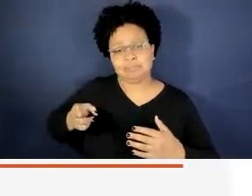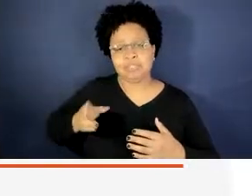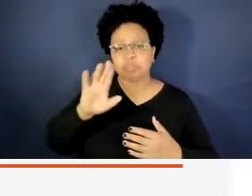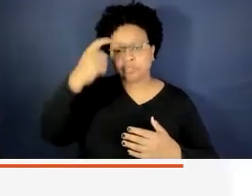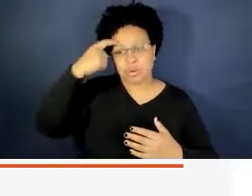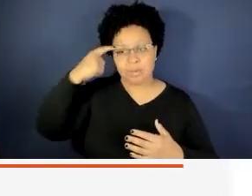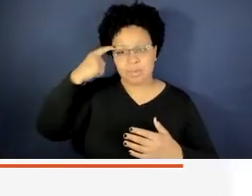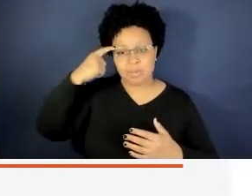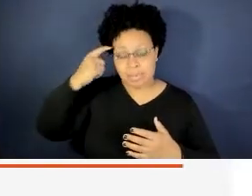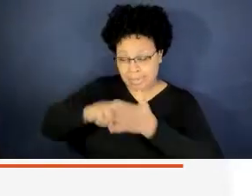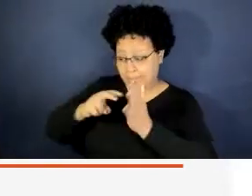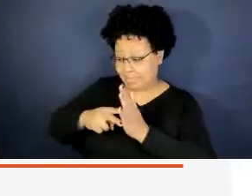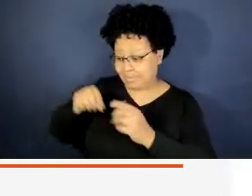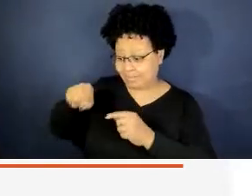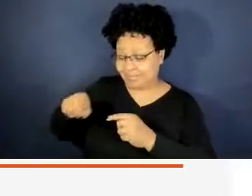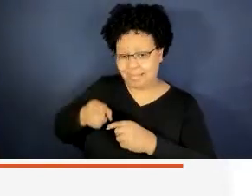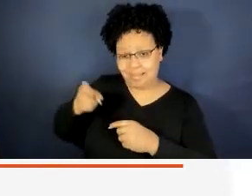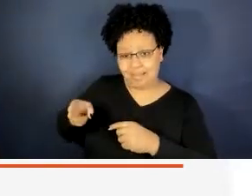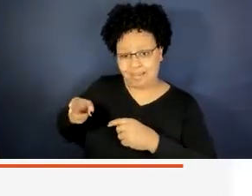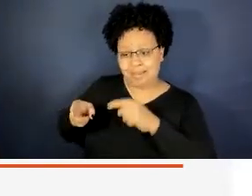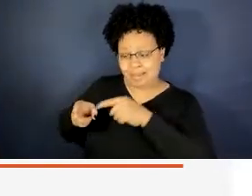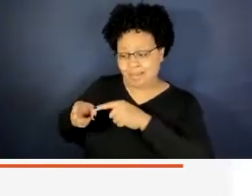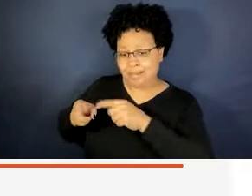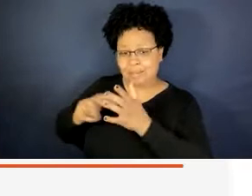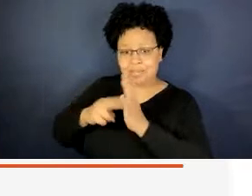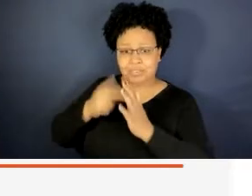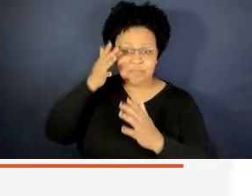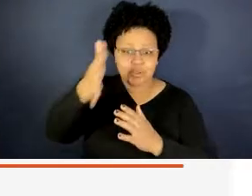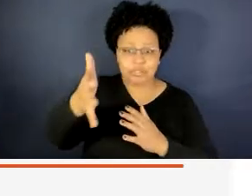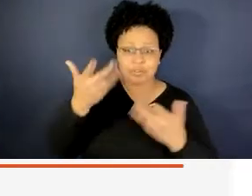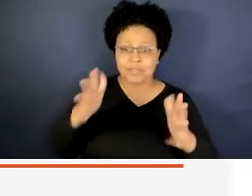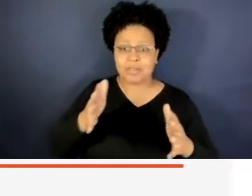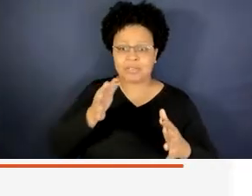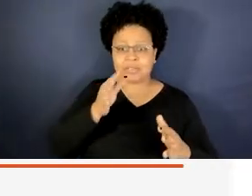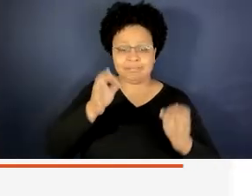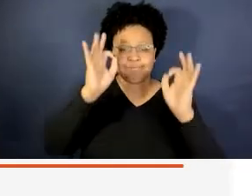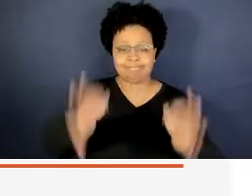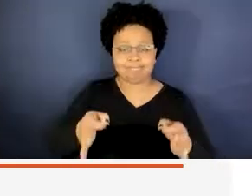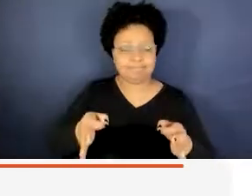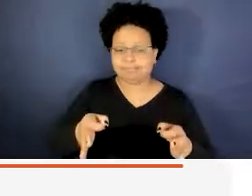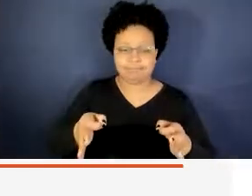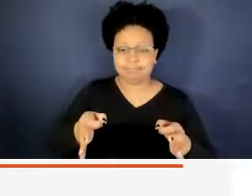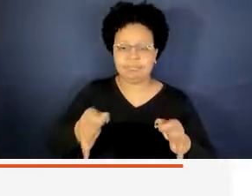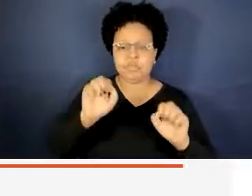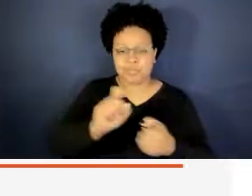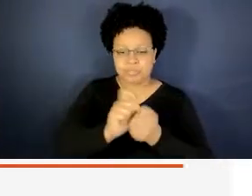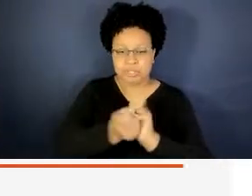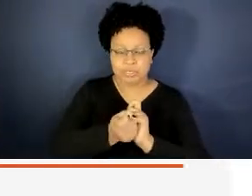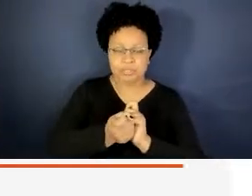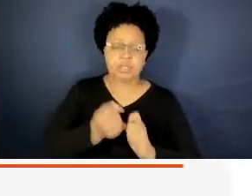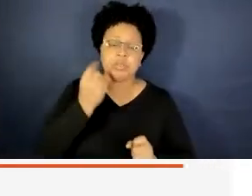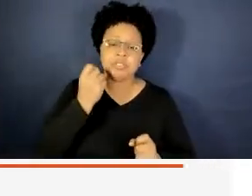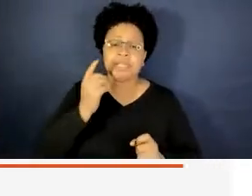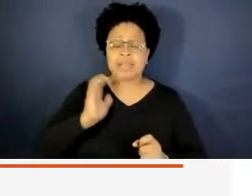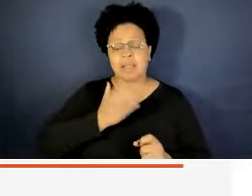destiny. So bad things have happened to many of us in our past, all the way up to early ages, but